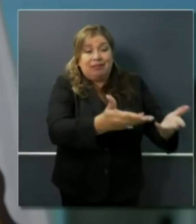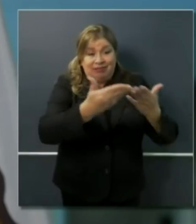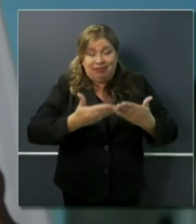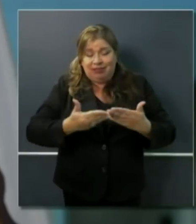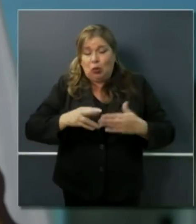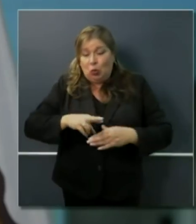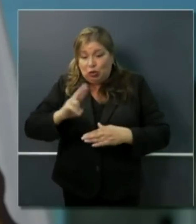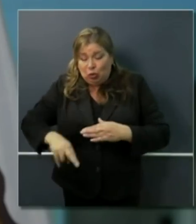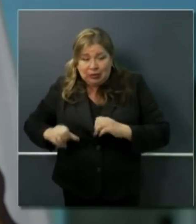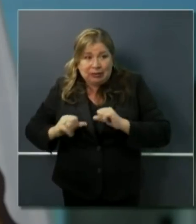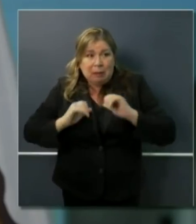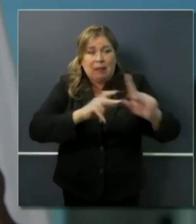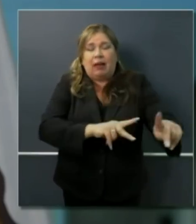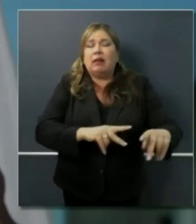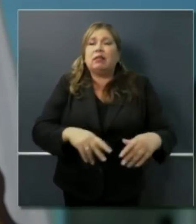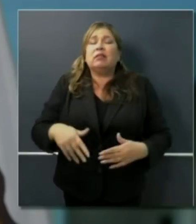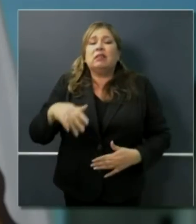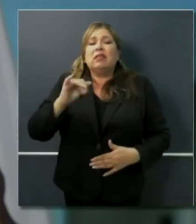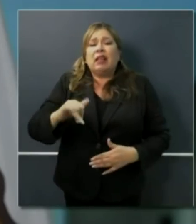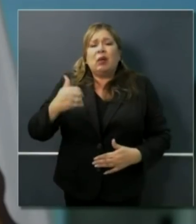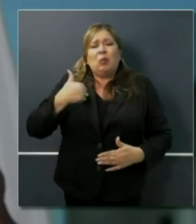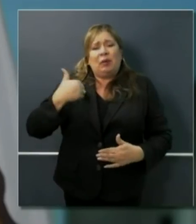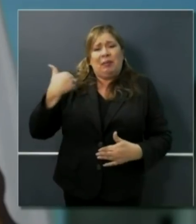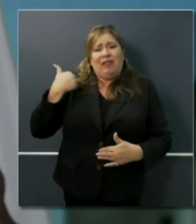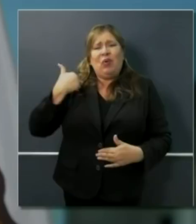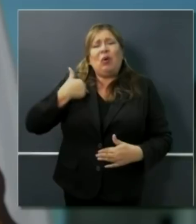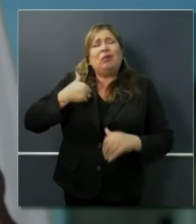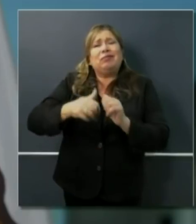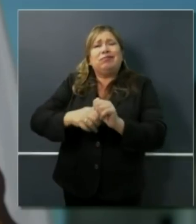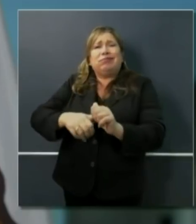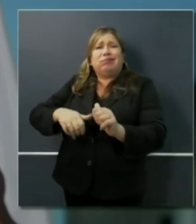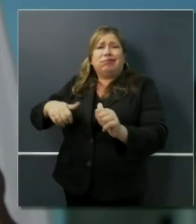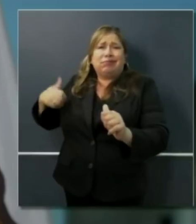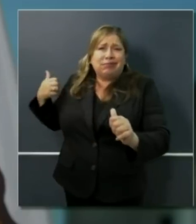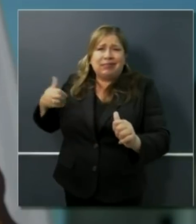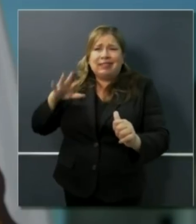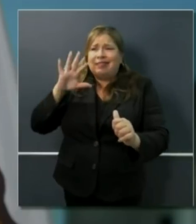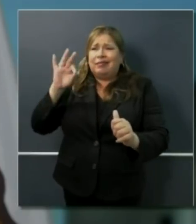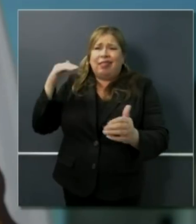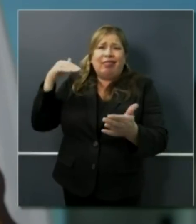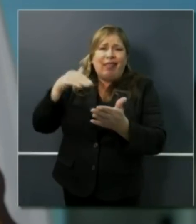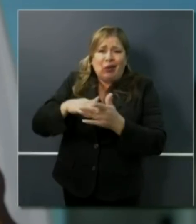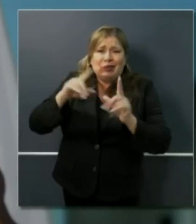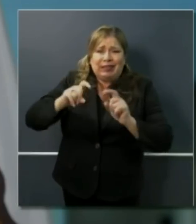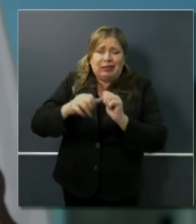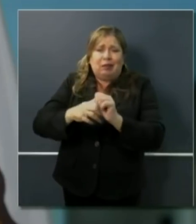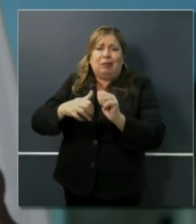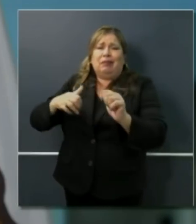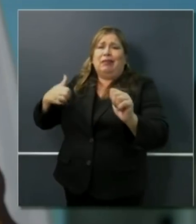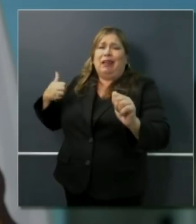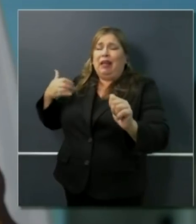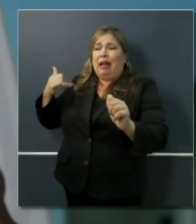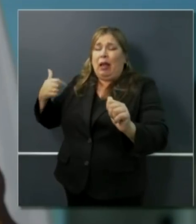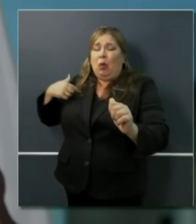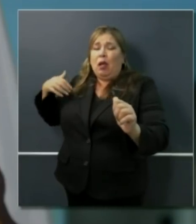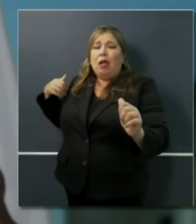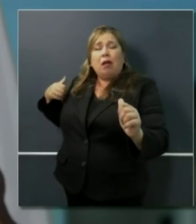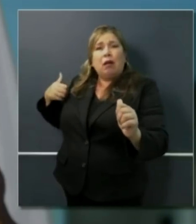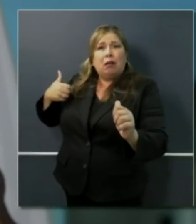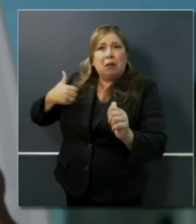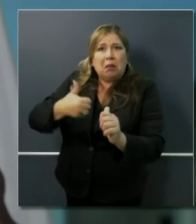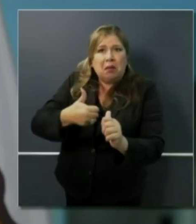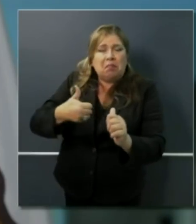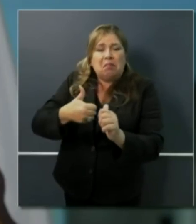59,500 number of tests that were in arrears where the test results hadn't come back. We've gotten that down consistently to